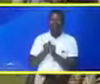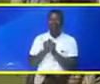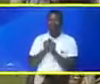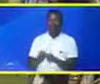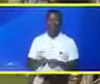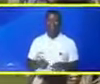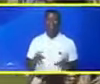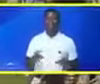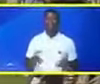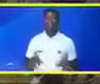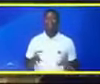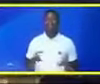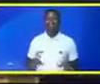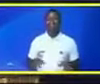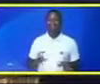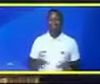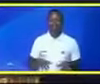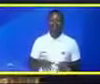Hallelujah.